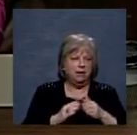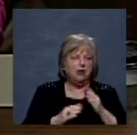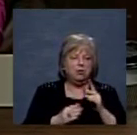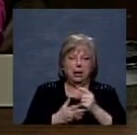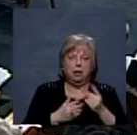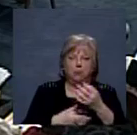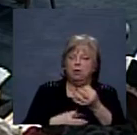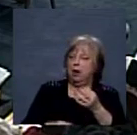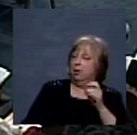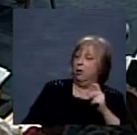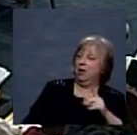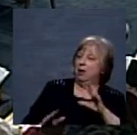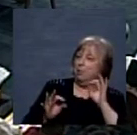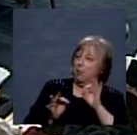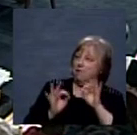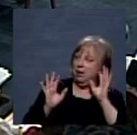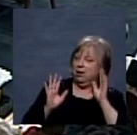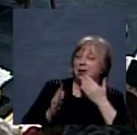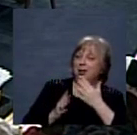Okay. Perfect. Thank you so much.